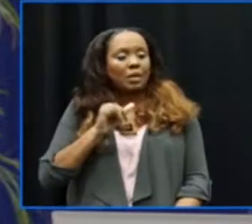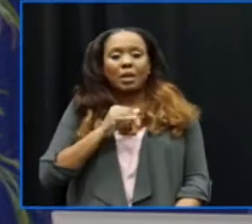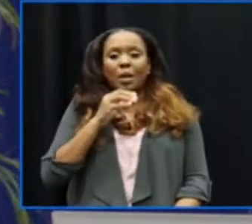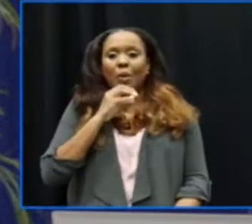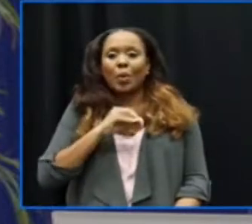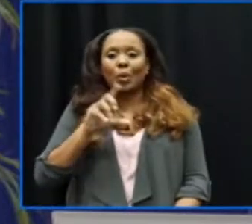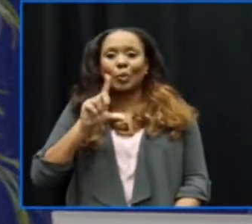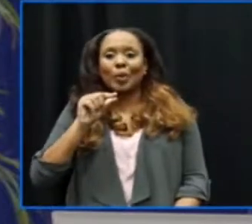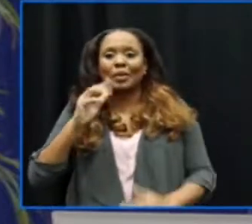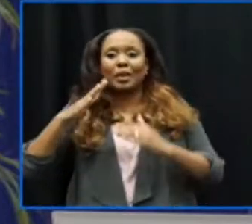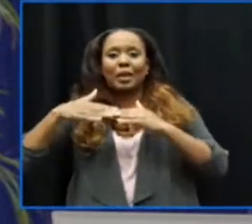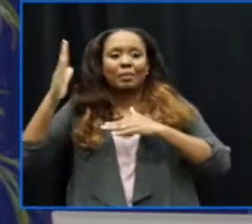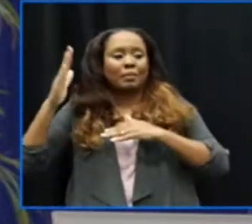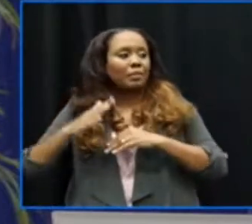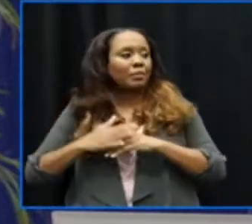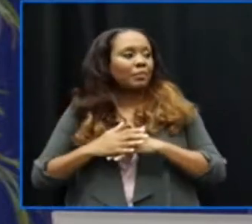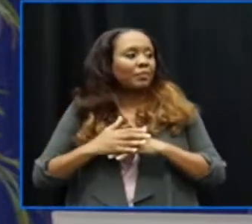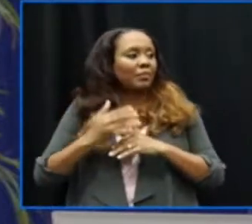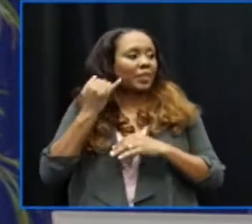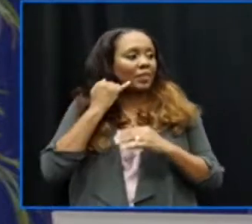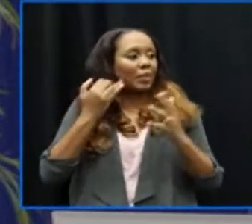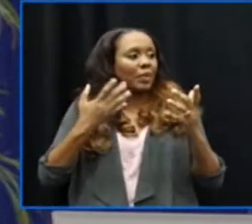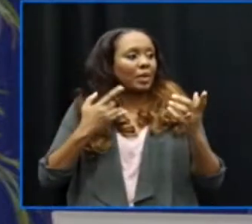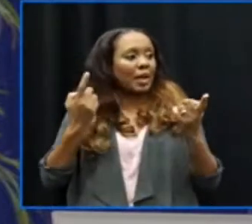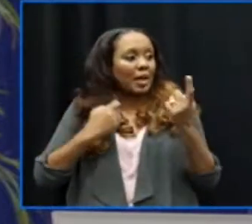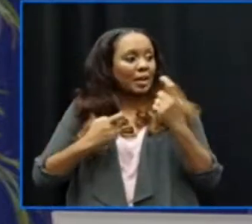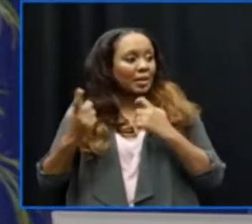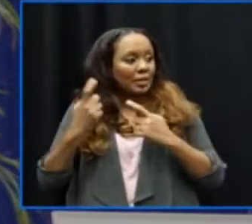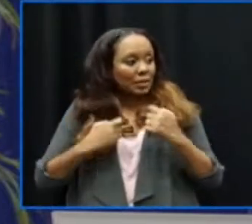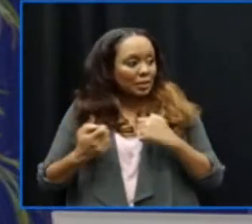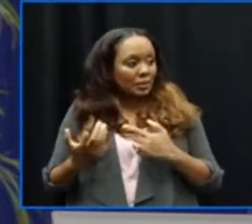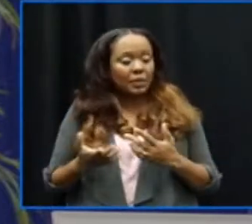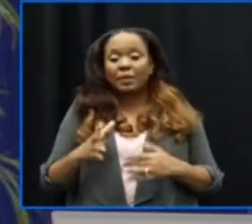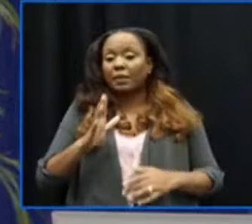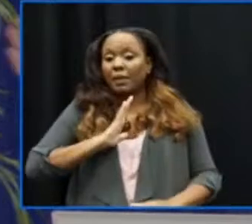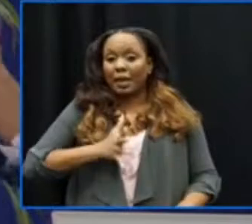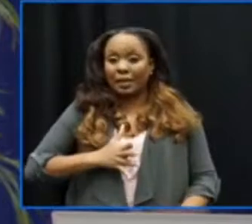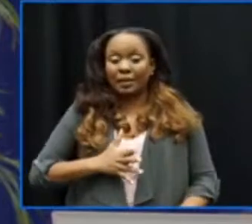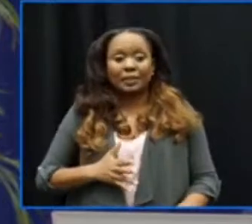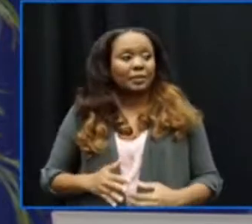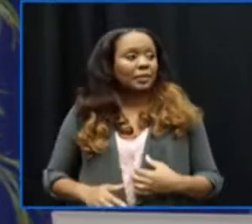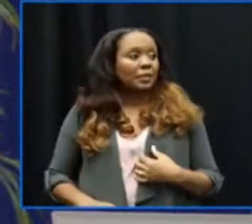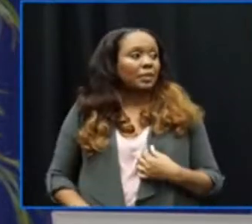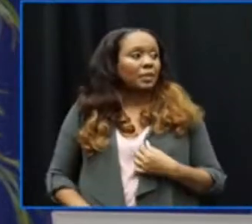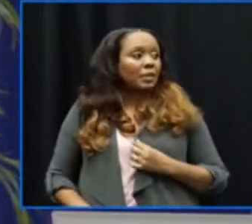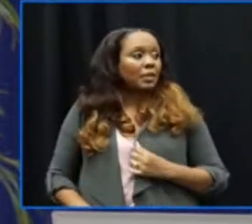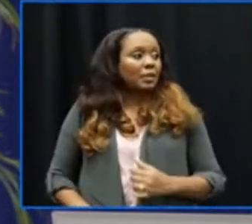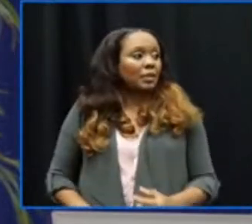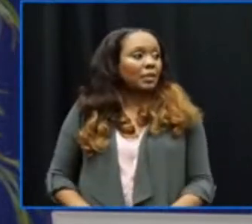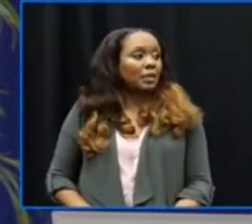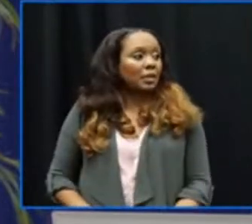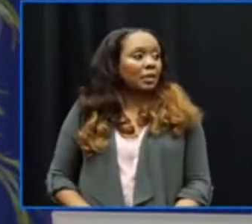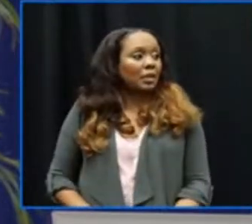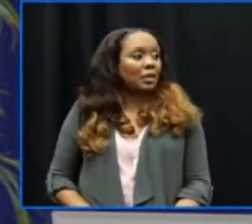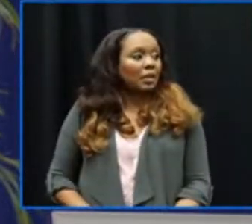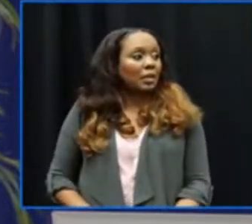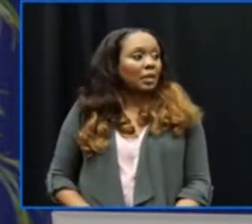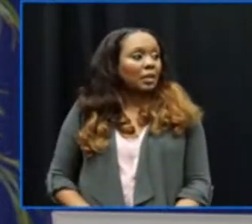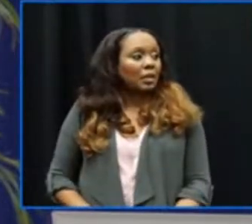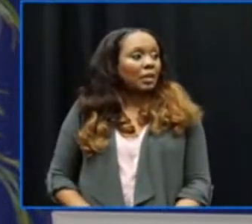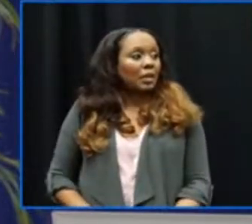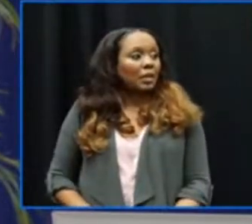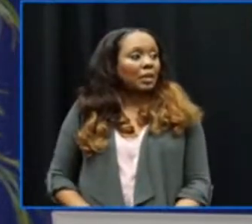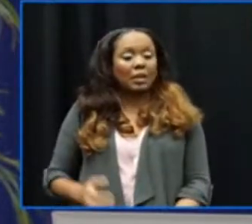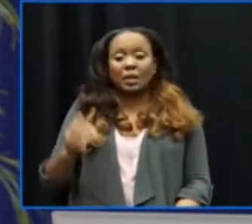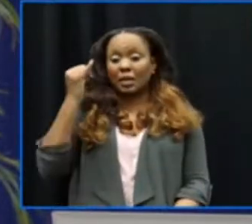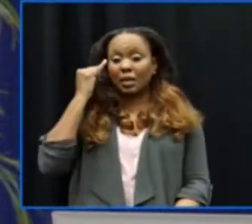3 questions, and if you want to answer, go right ahead, or I'll fill in the blanks afterwards. But do you know how old a child who is born today can expect